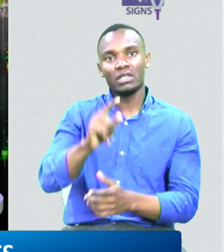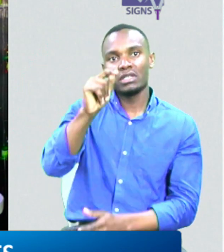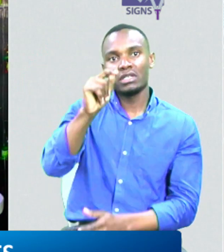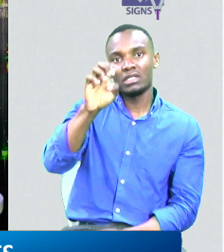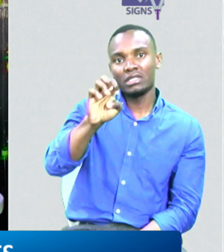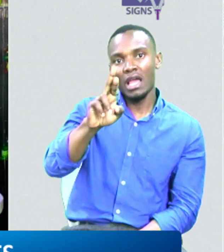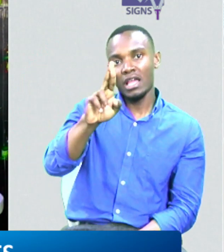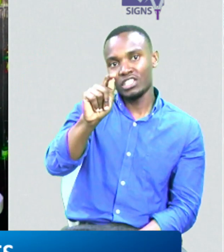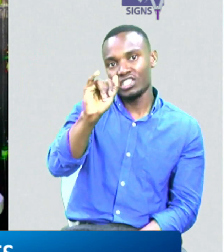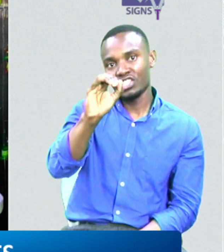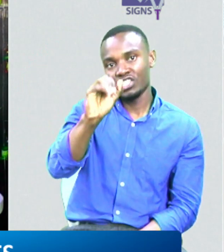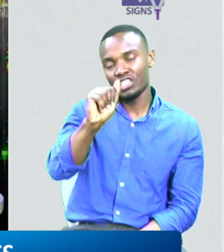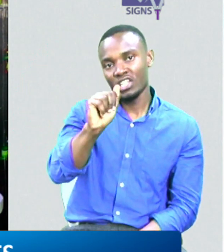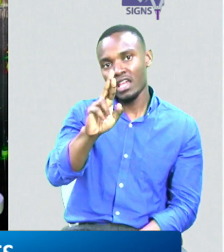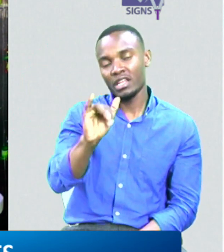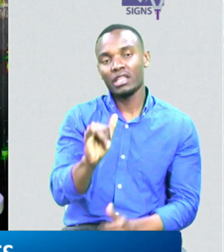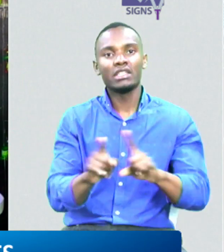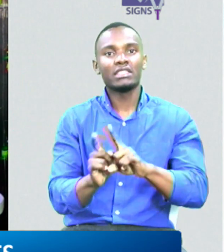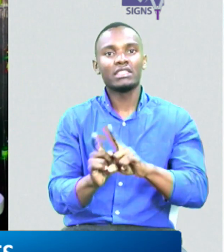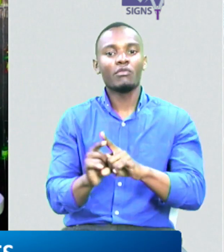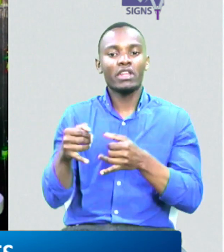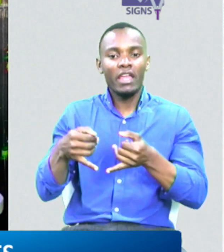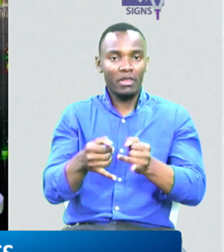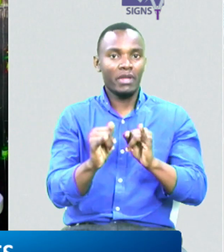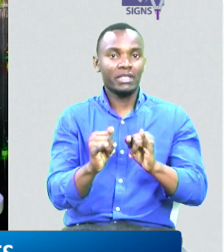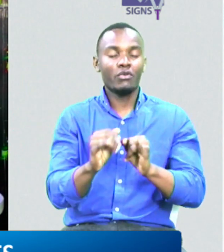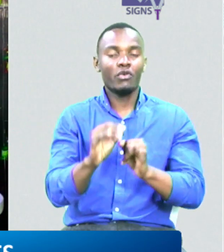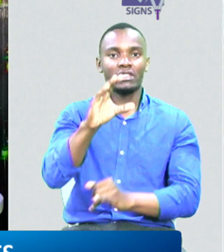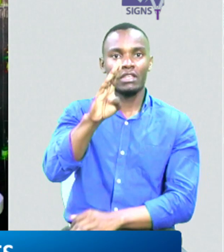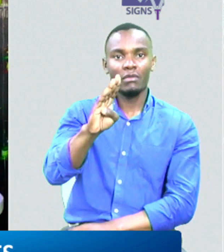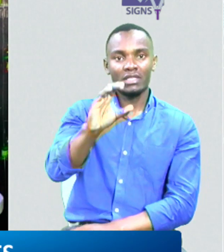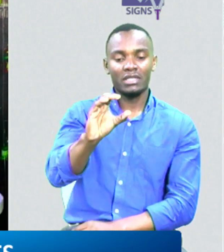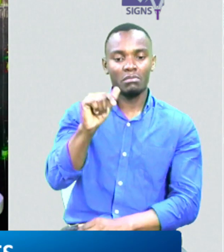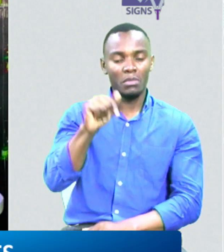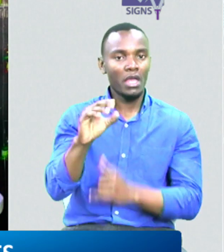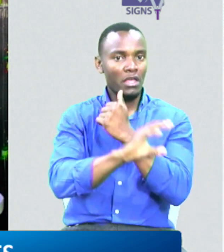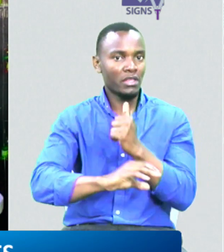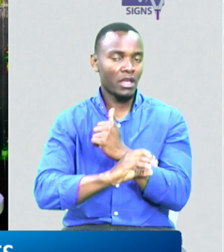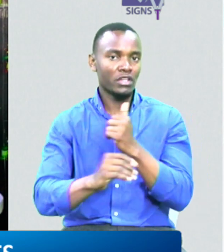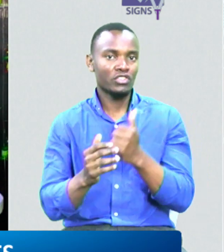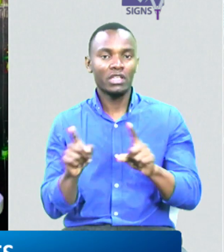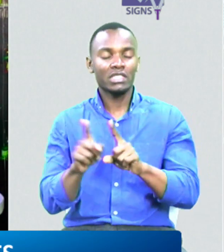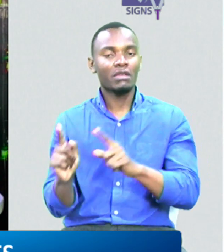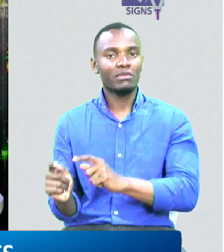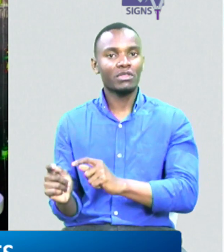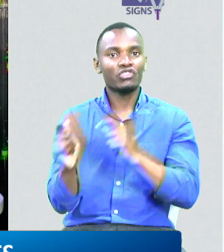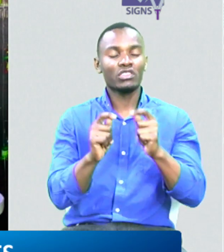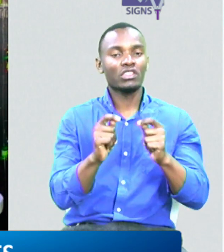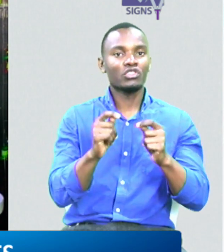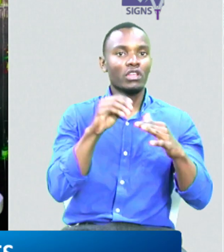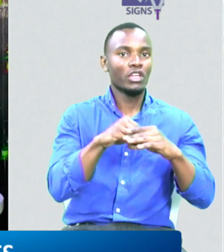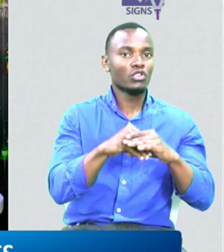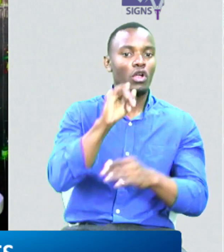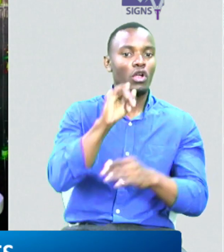will now have less workload following the recommendations of the Presidential Working Party on education reforms. Now,